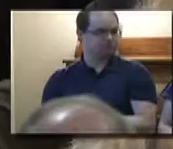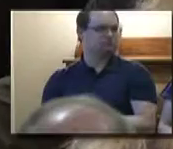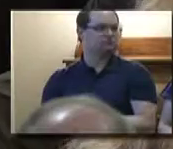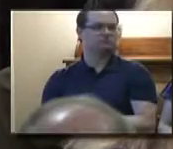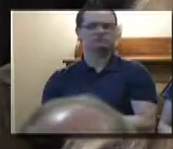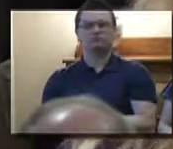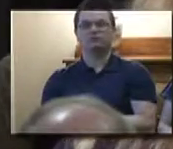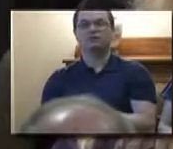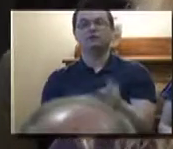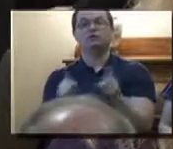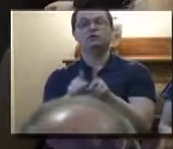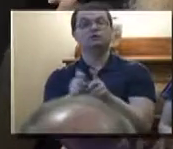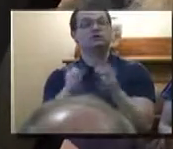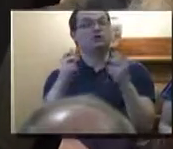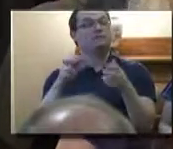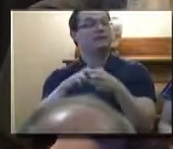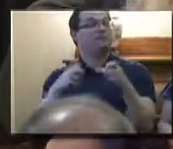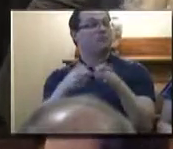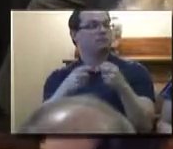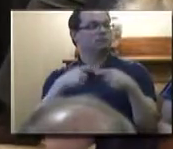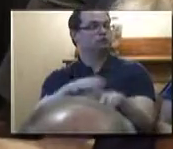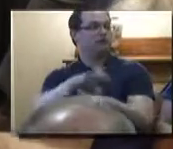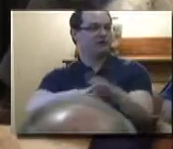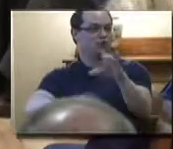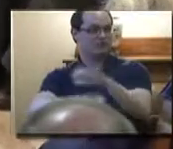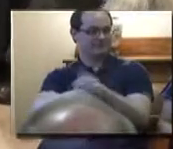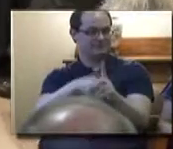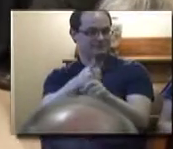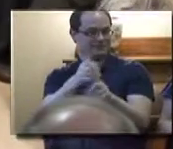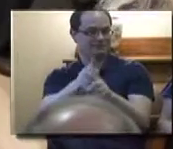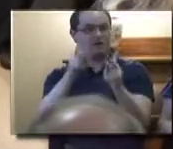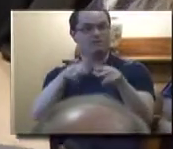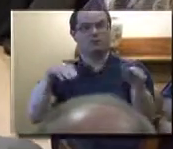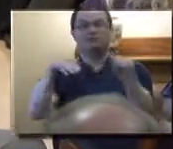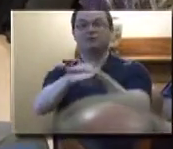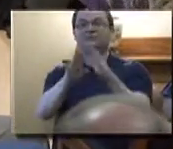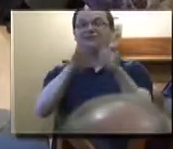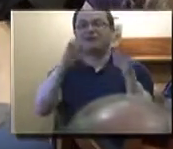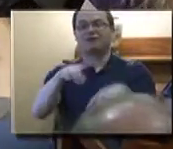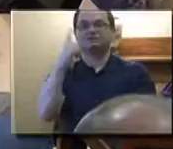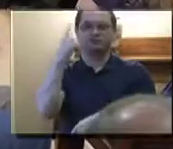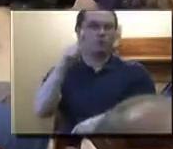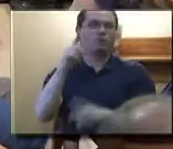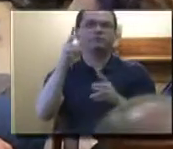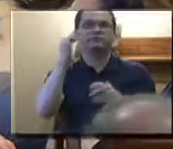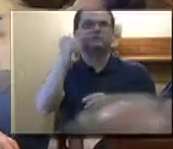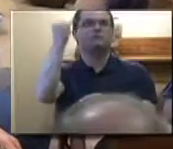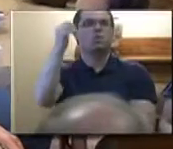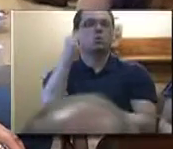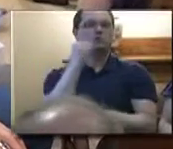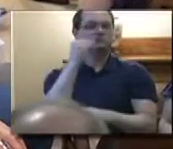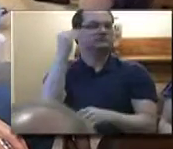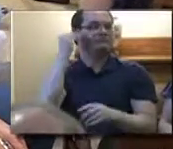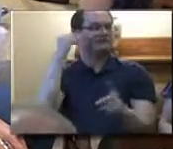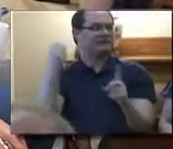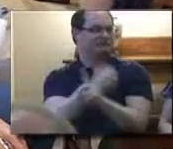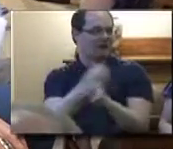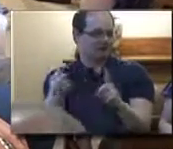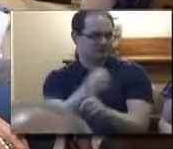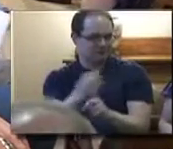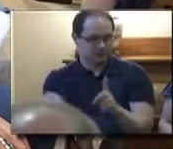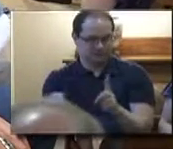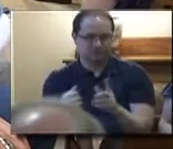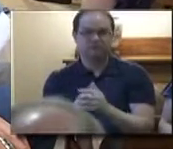There's also a lot of problems during the arrest. The policeman comes to a house for domestic violence. And let's